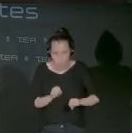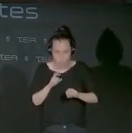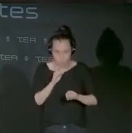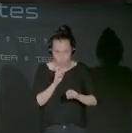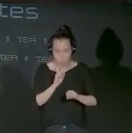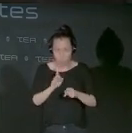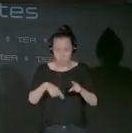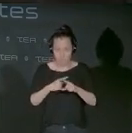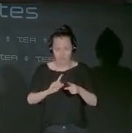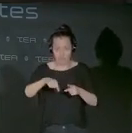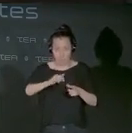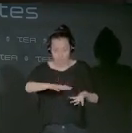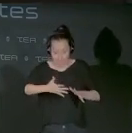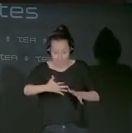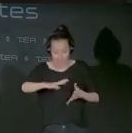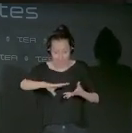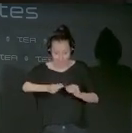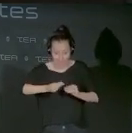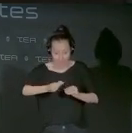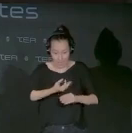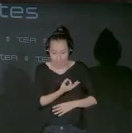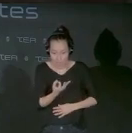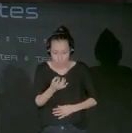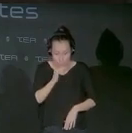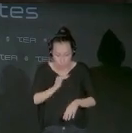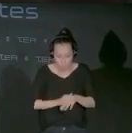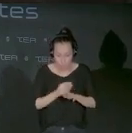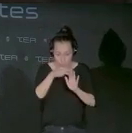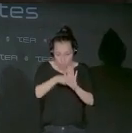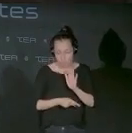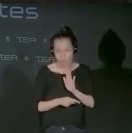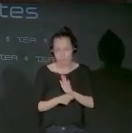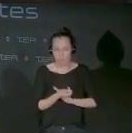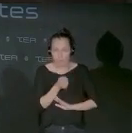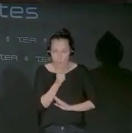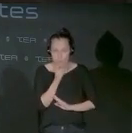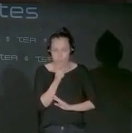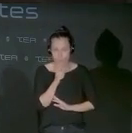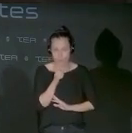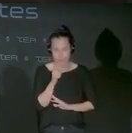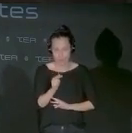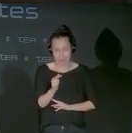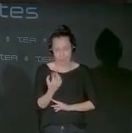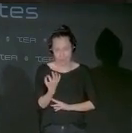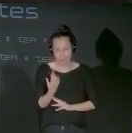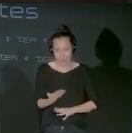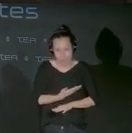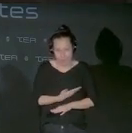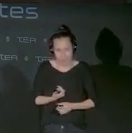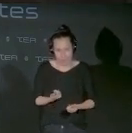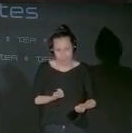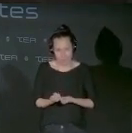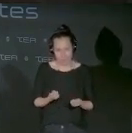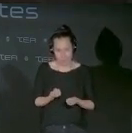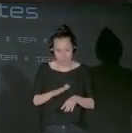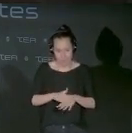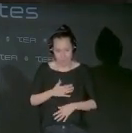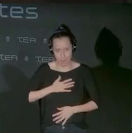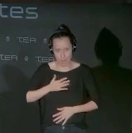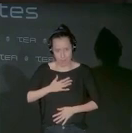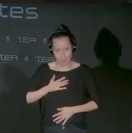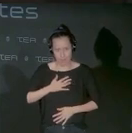or that they don't lose it when we come with this one big word. So there are other issues like